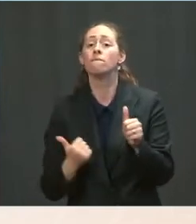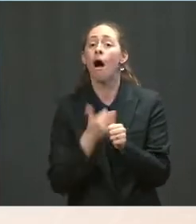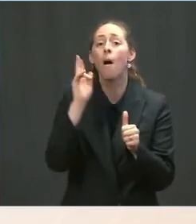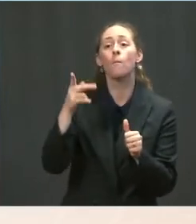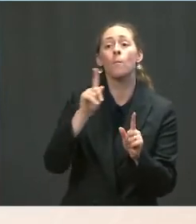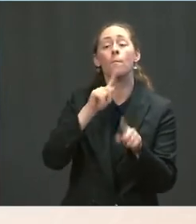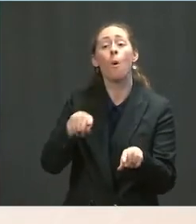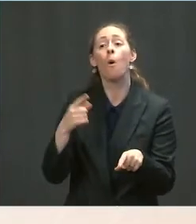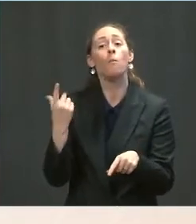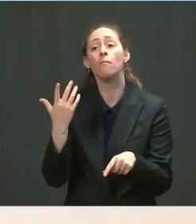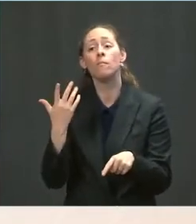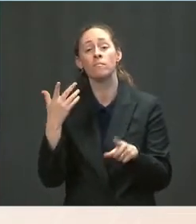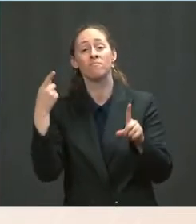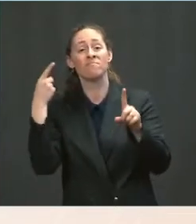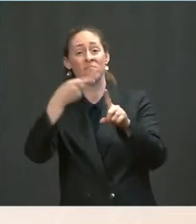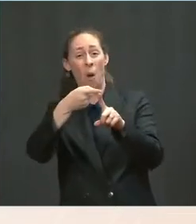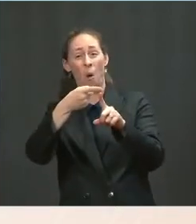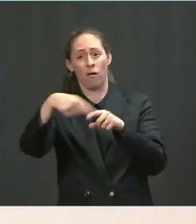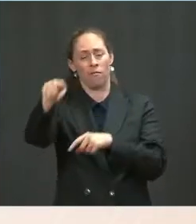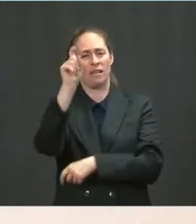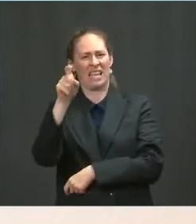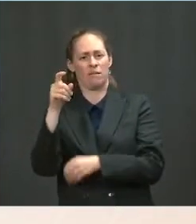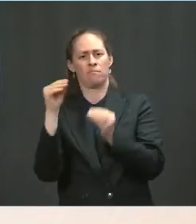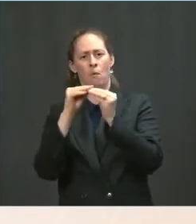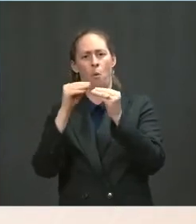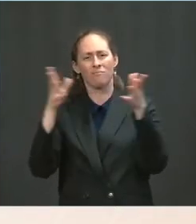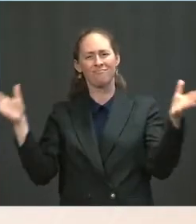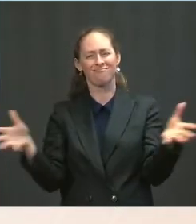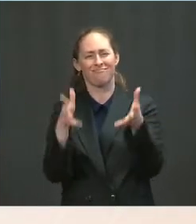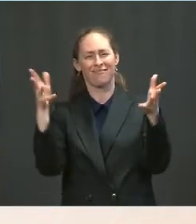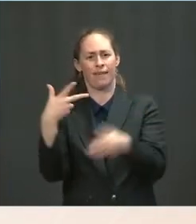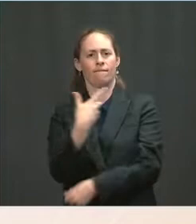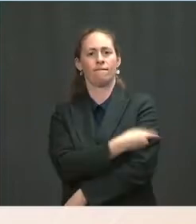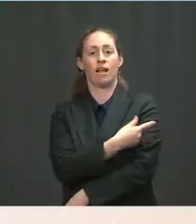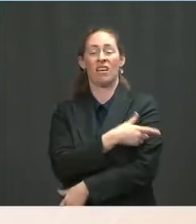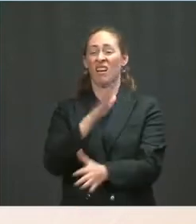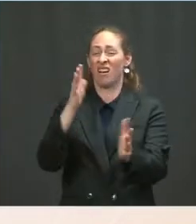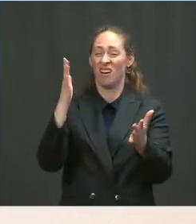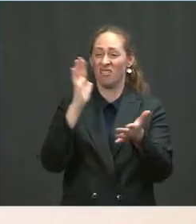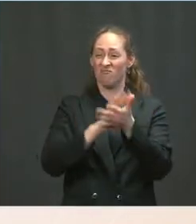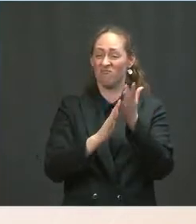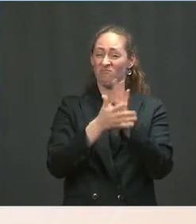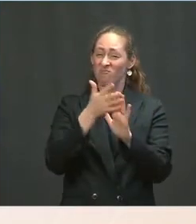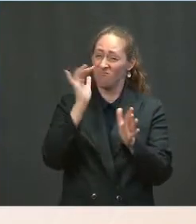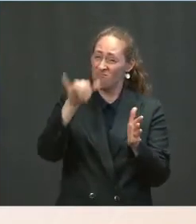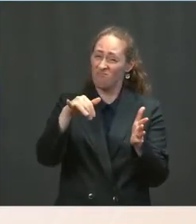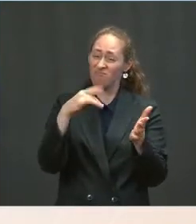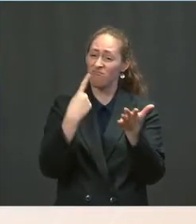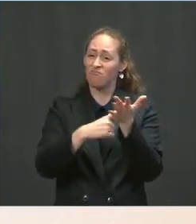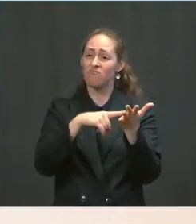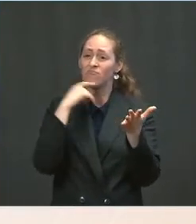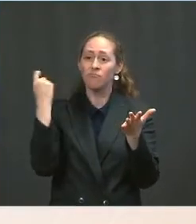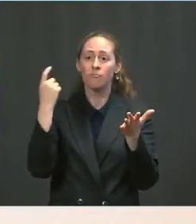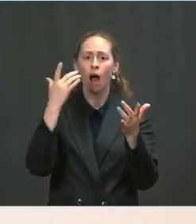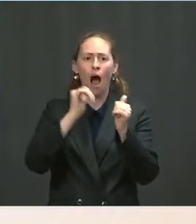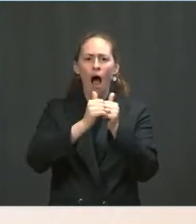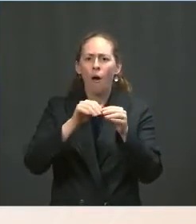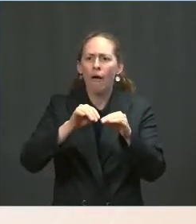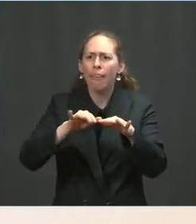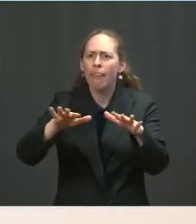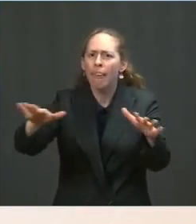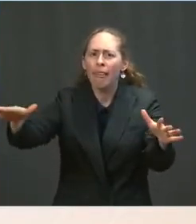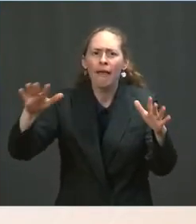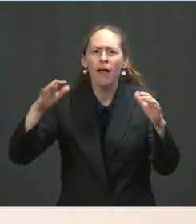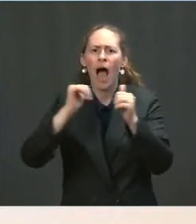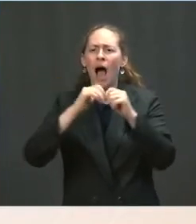to get vaccinated. That's the answer. We need more people to get vaccinated. That's if we want to stop the spread of this variant and avoid